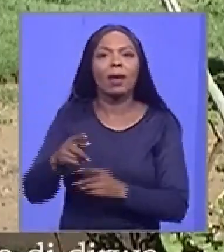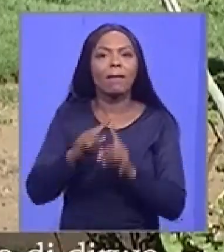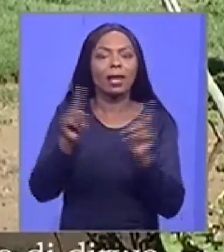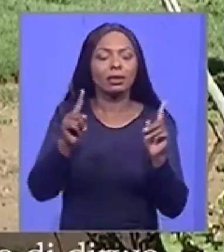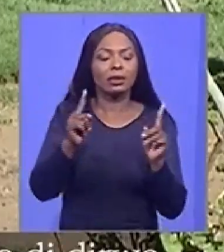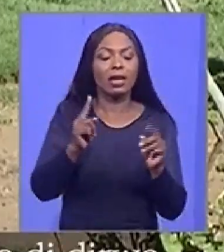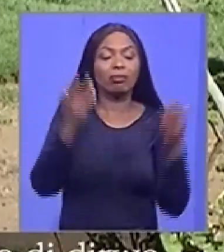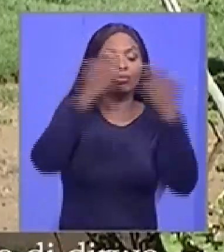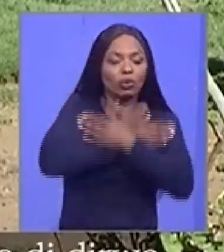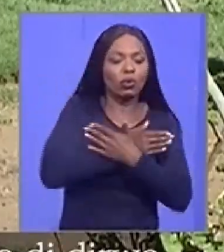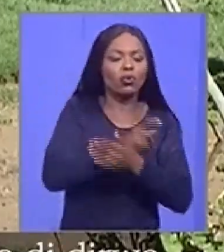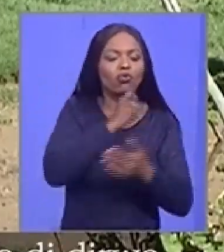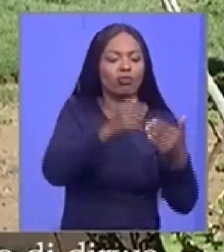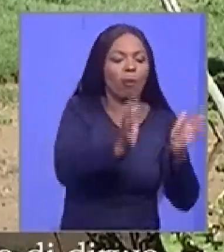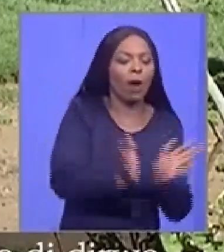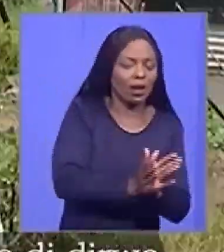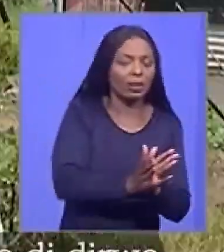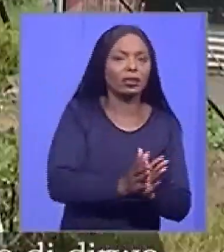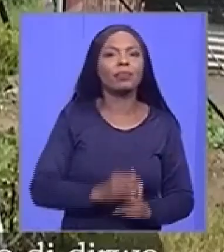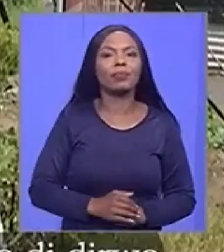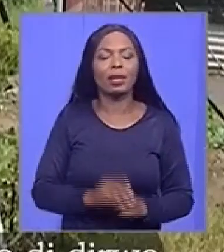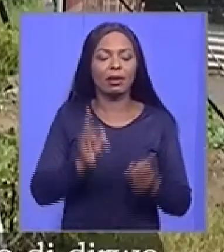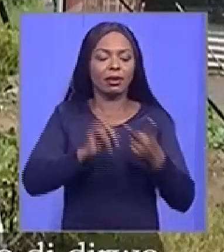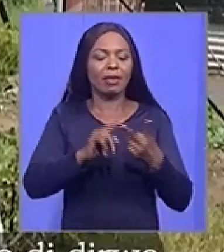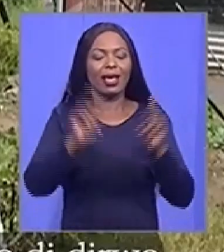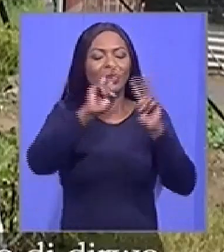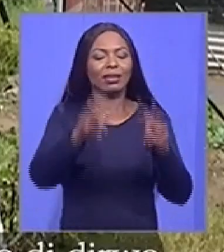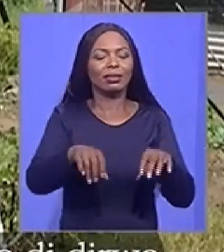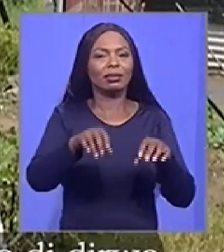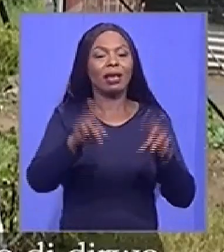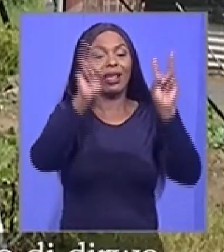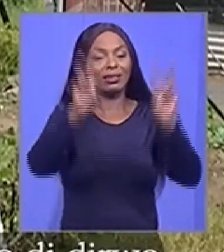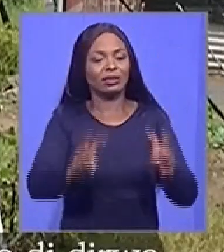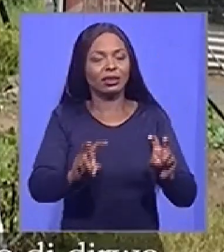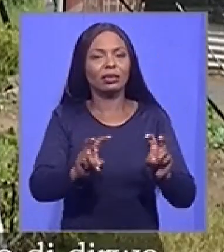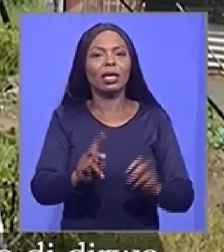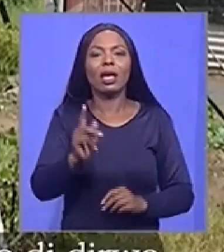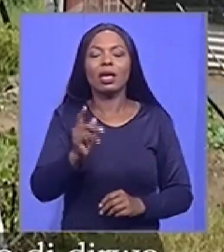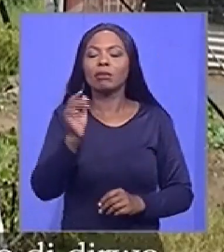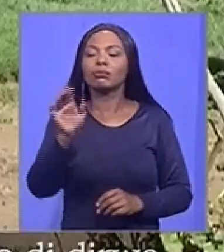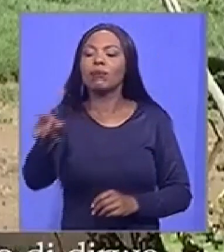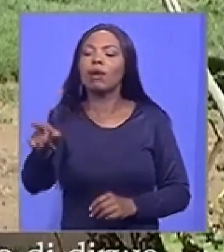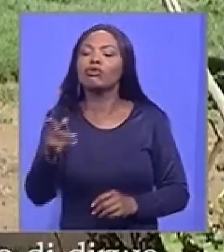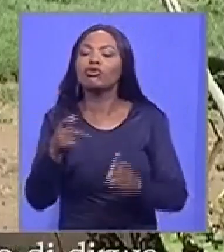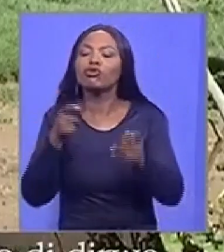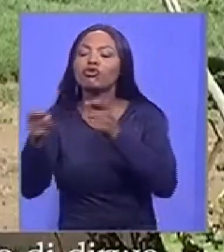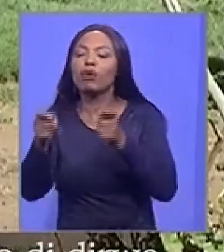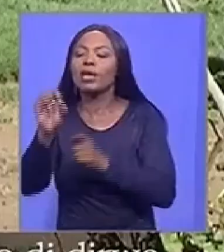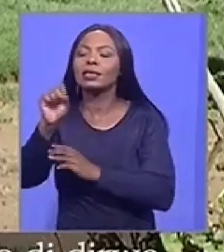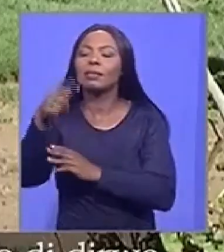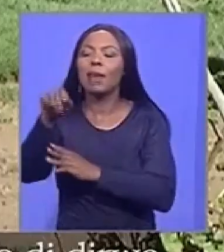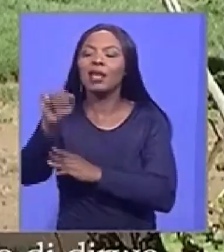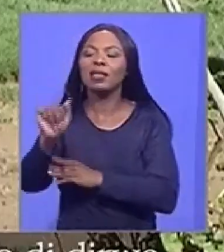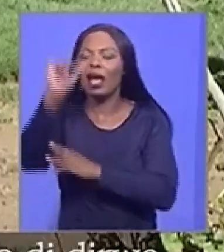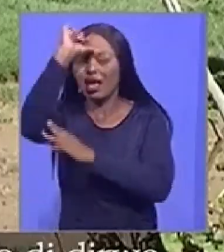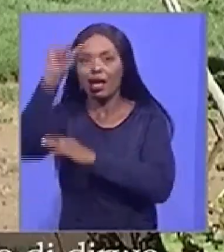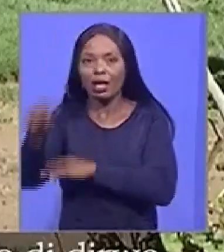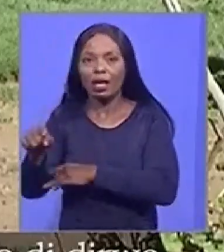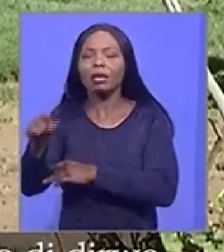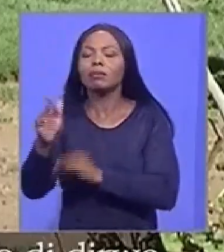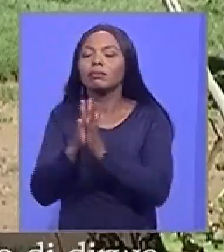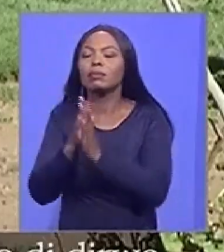afterwards, in terms of electricity, we go and charge at my friend with 5 rand, and so we go and charge the phones with money at people who have